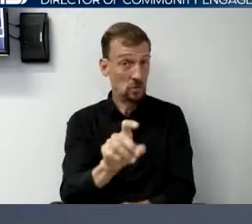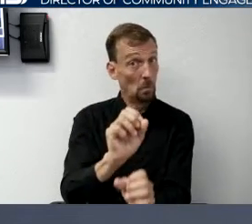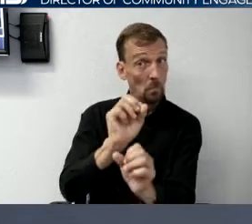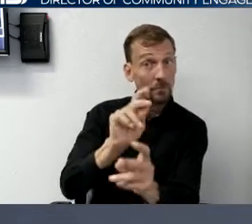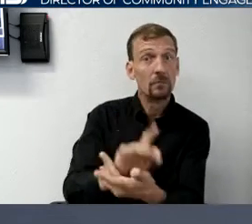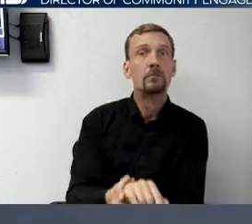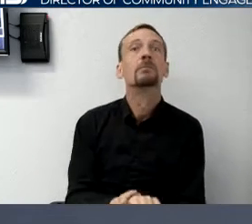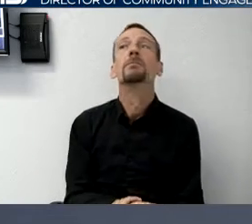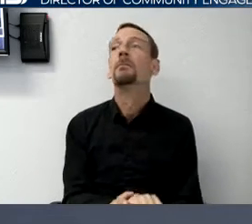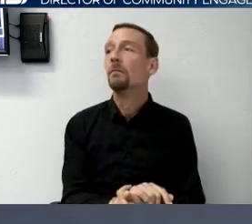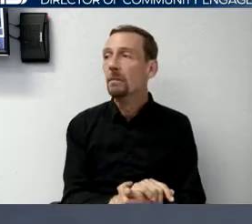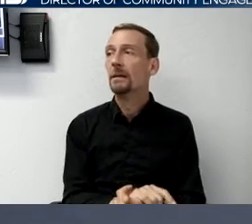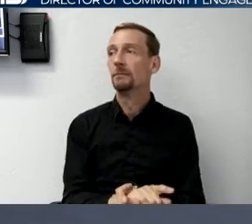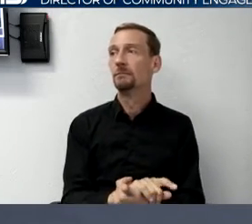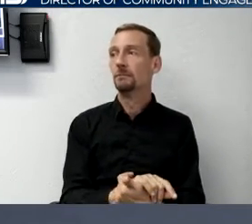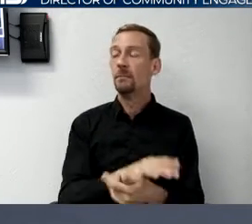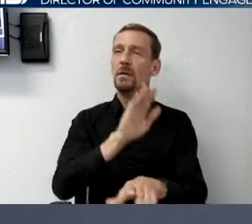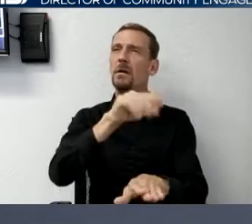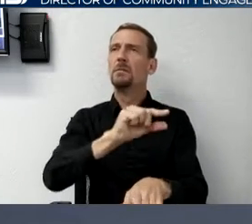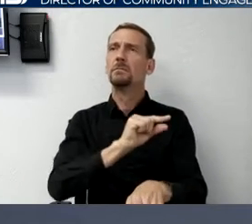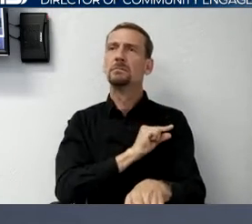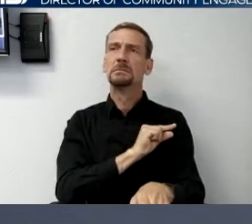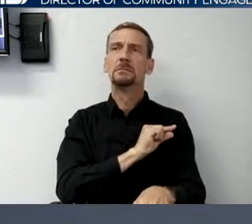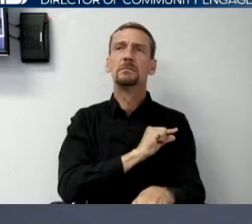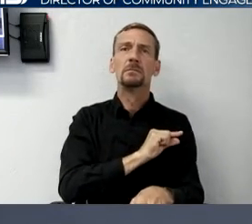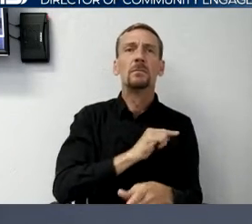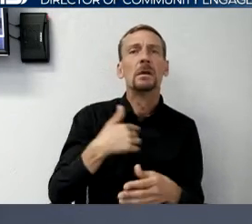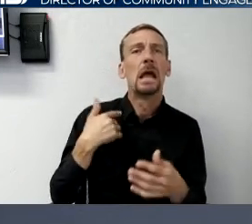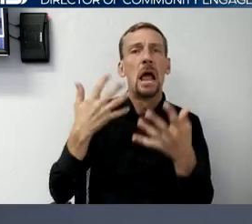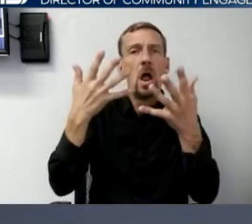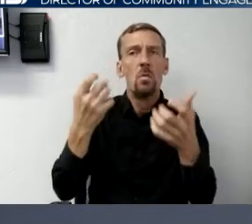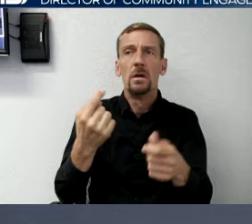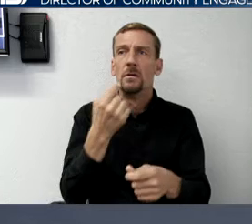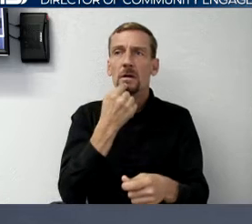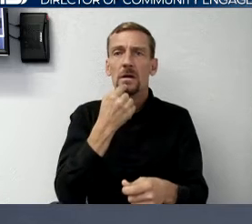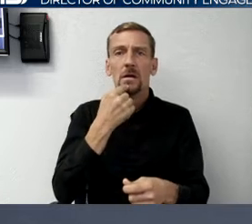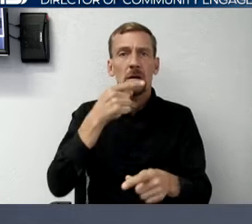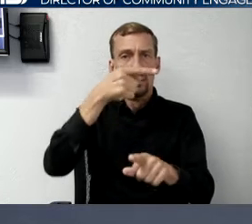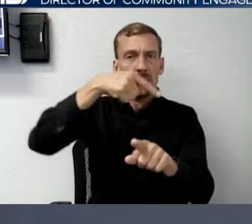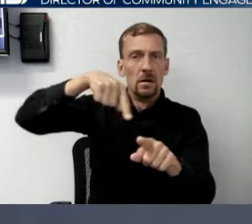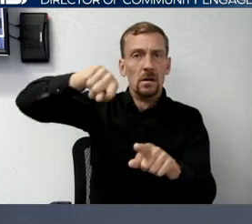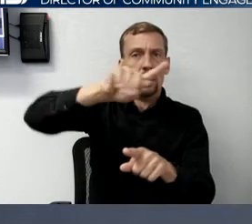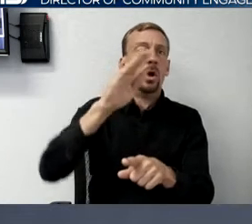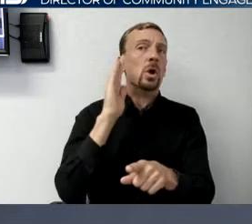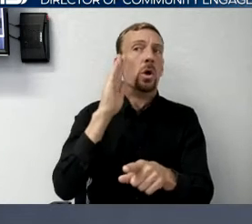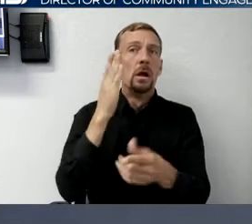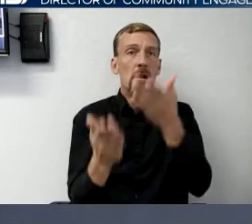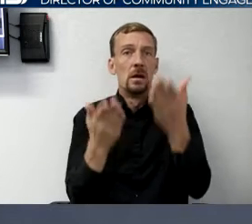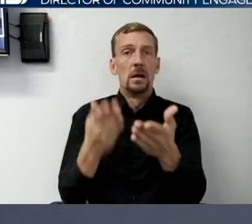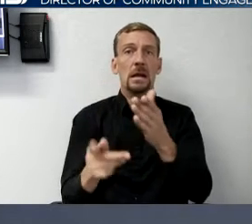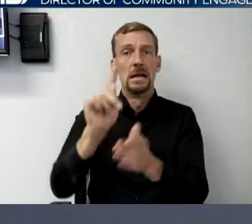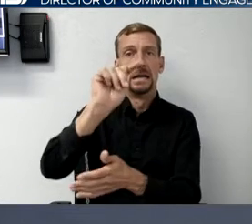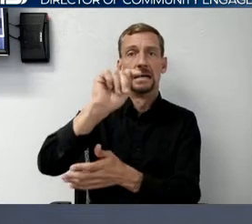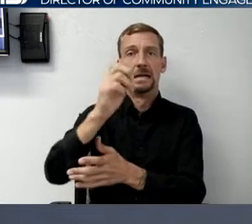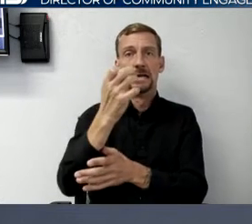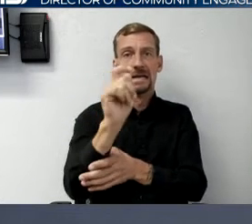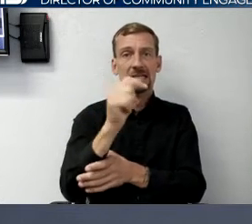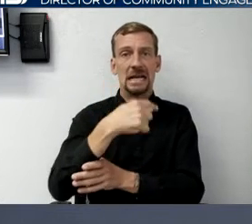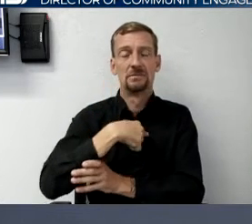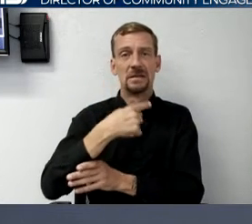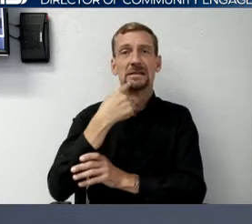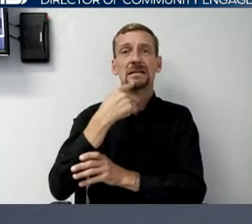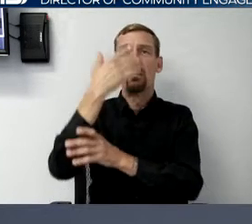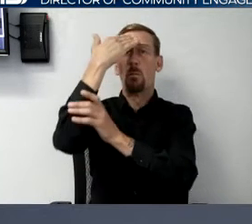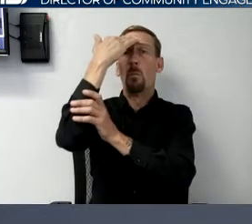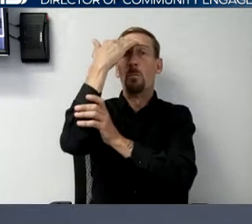So. Yeah, but hey Gary, I do want to say for those of you who are probably going to start texting me right now saying, why aren't you in the